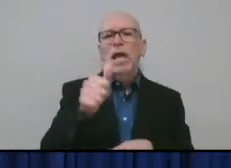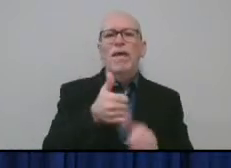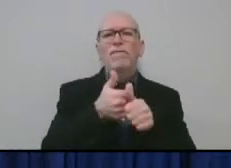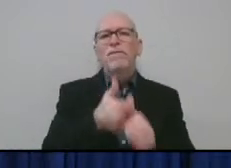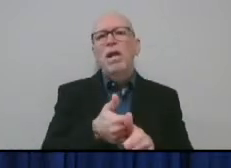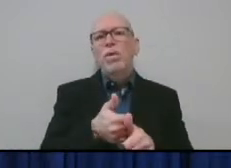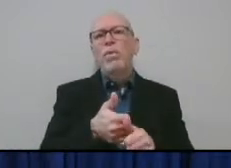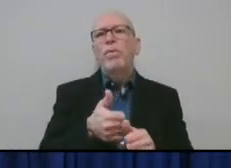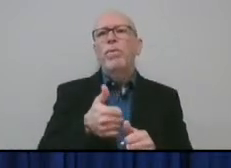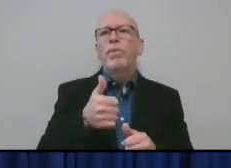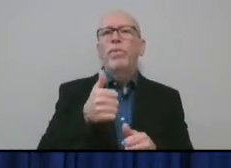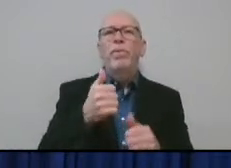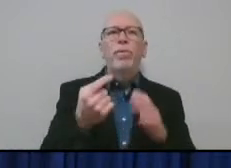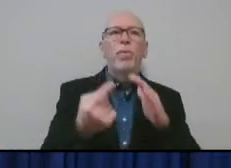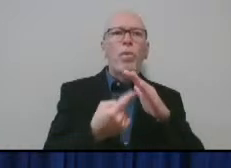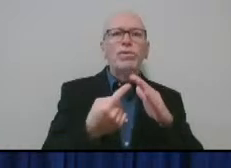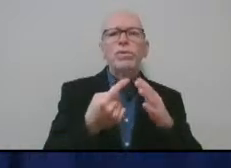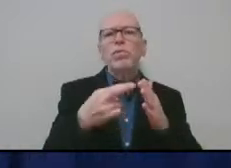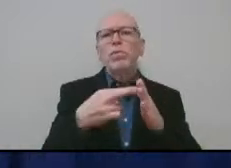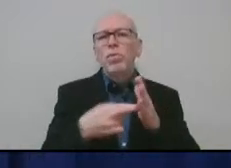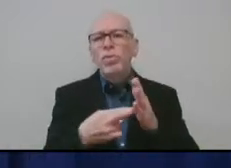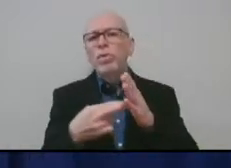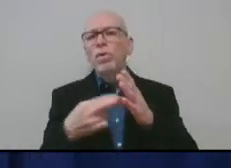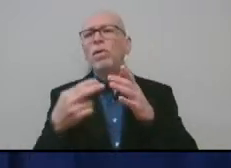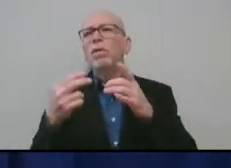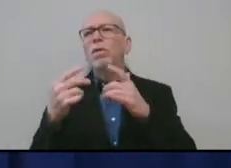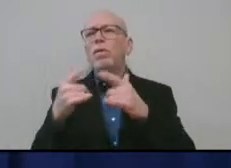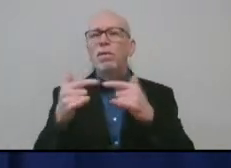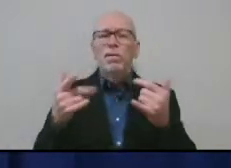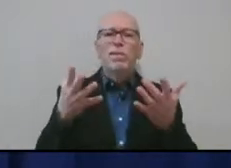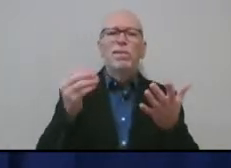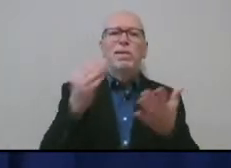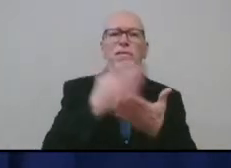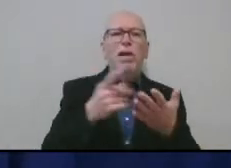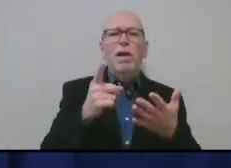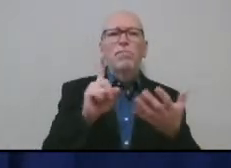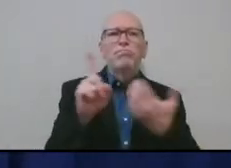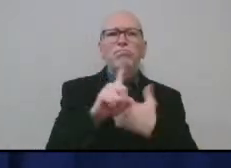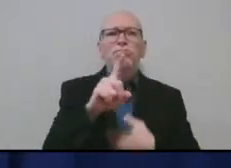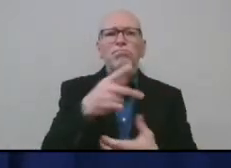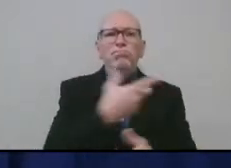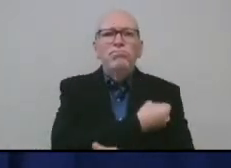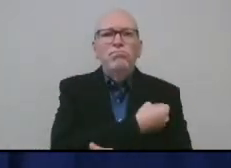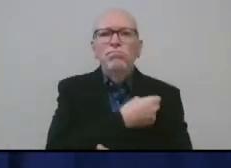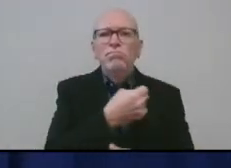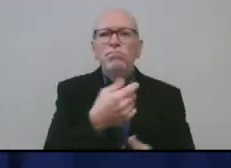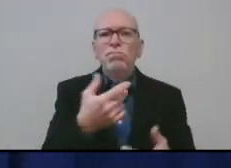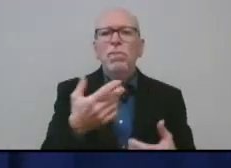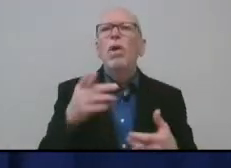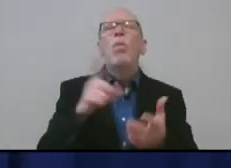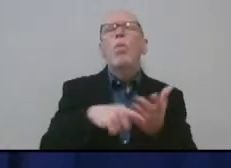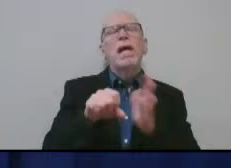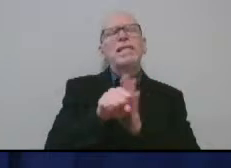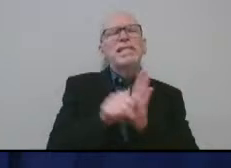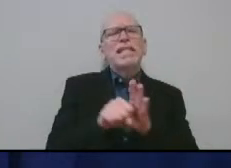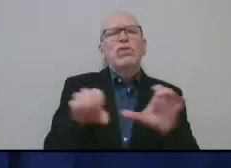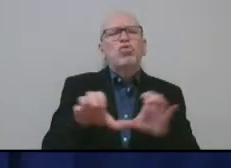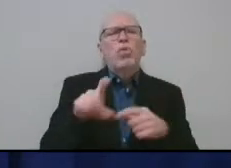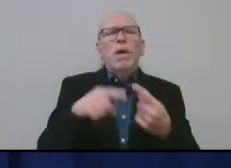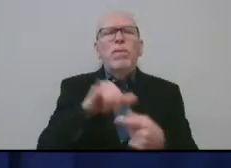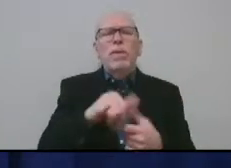cases, quarantine rules and not following, in some cases, the vaccine eligibility. What, if anything, is the state doing about that? Are